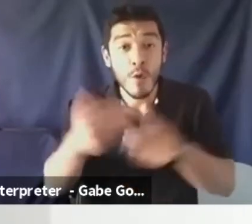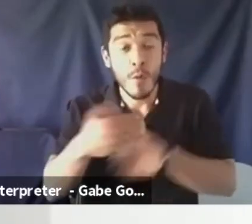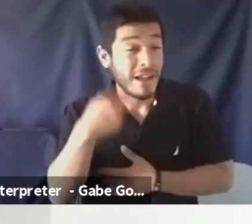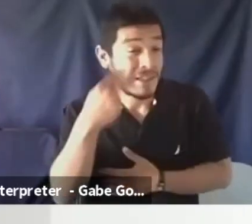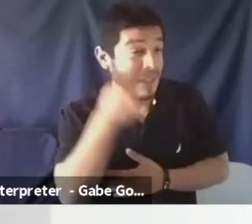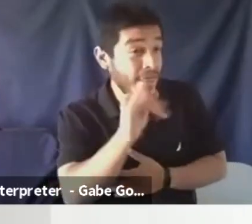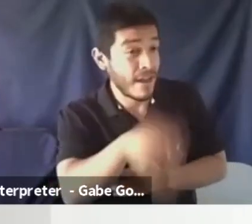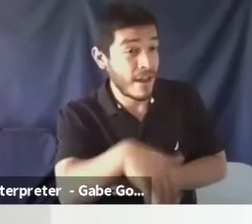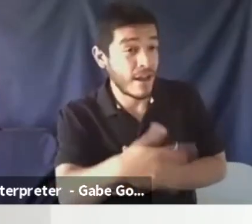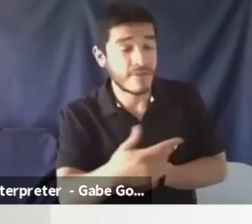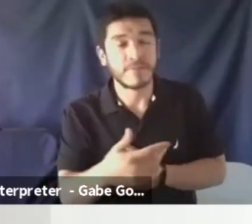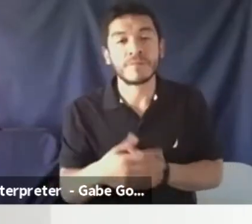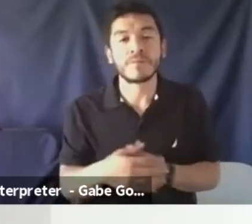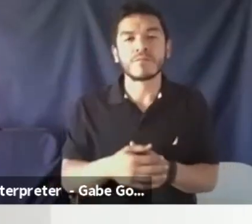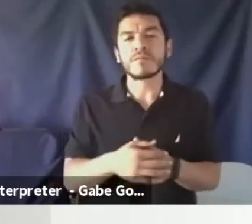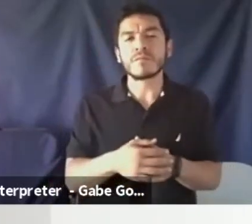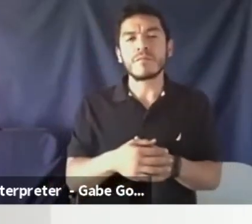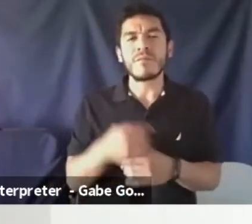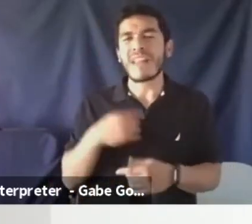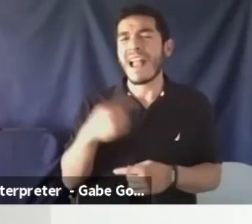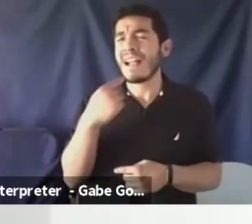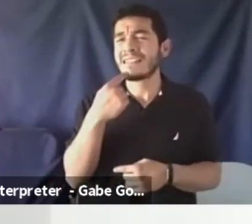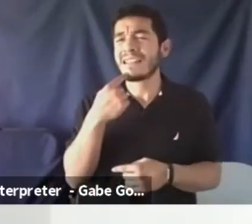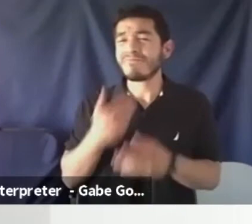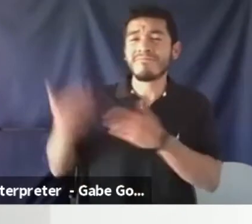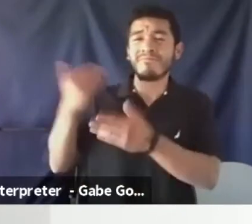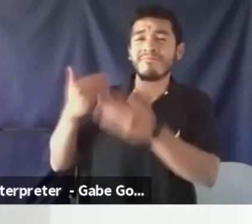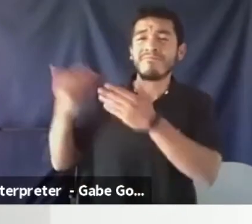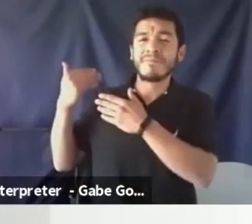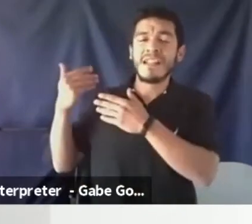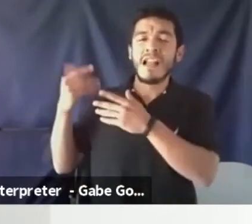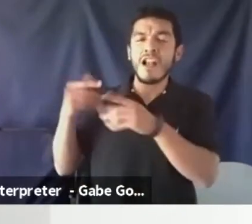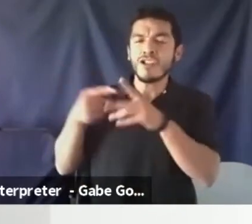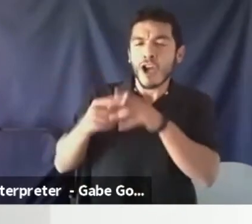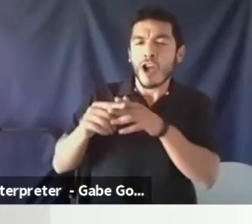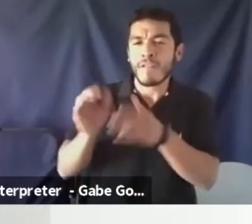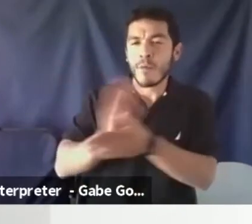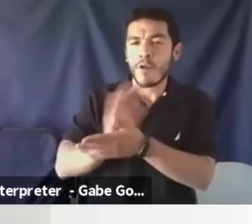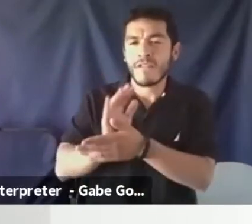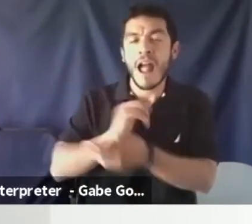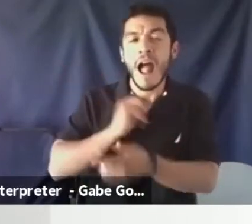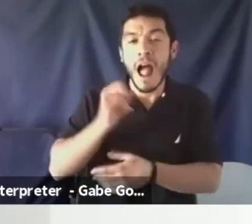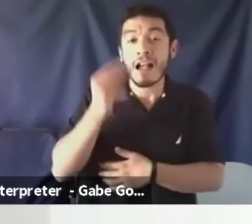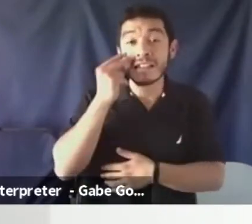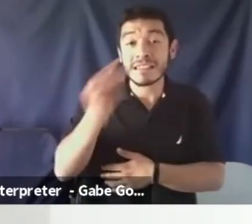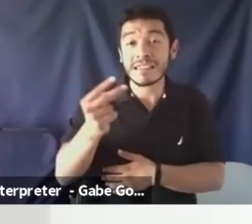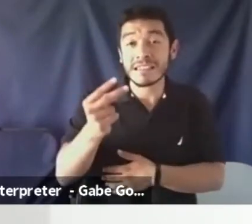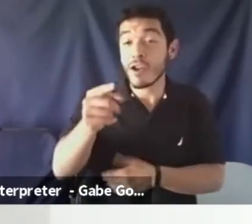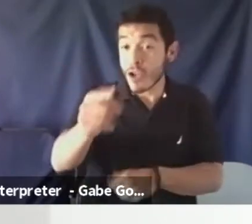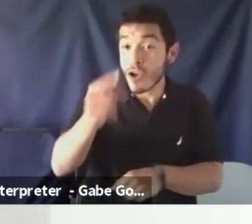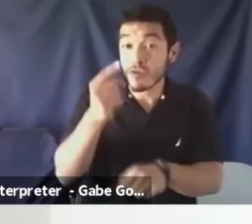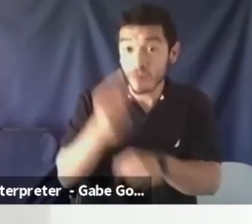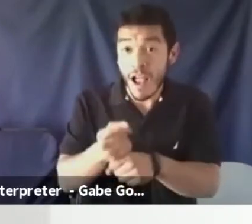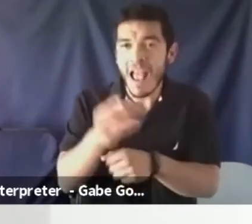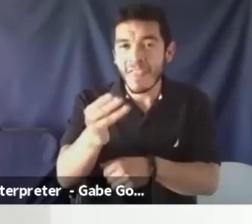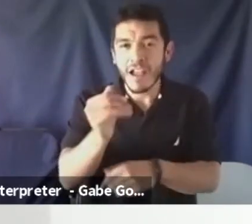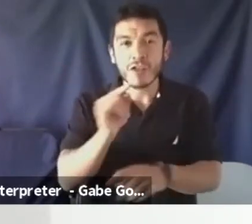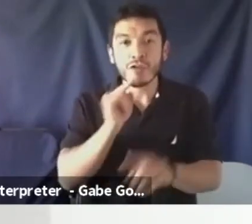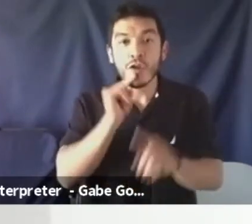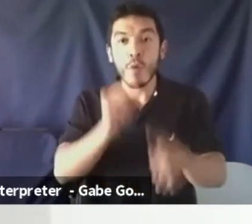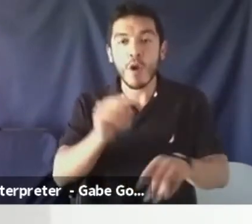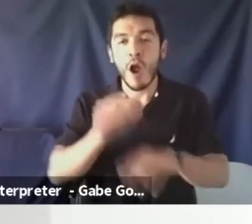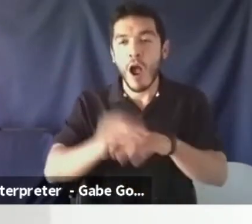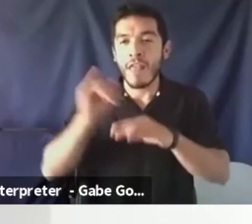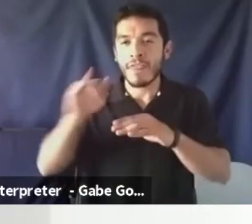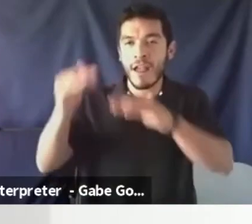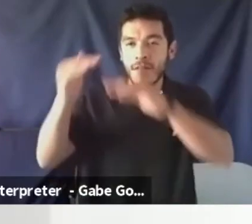say that pretty early on, I had kind of, you're correct, you know, there absolutely is like an ordering on the call sheet. But I